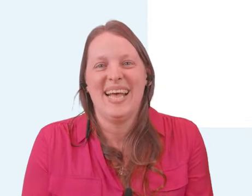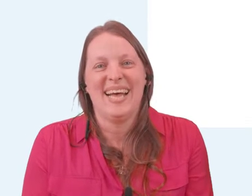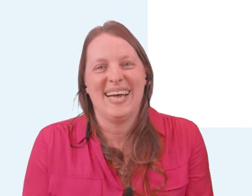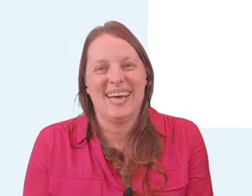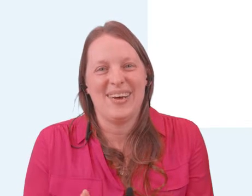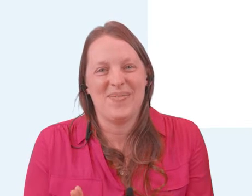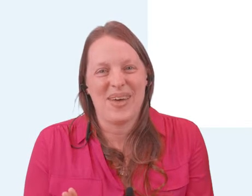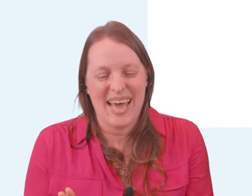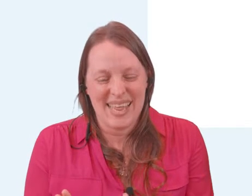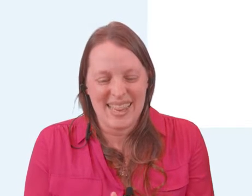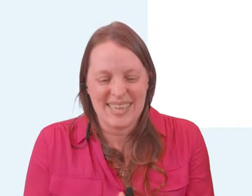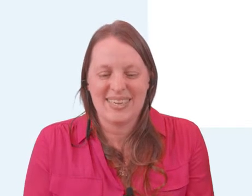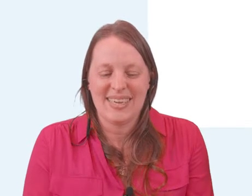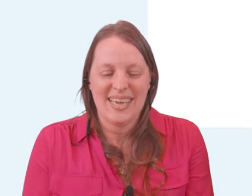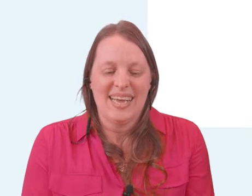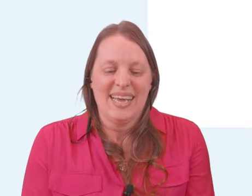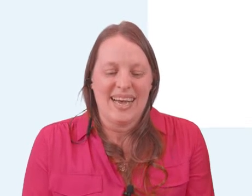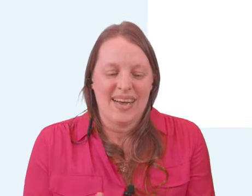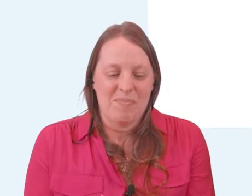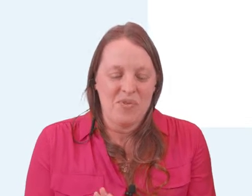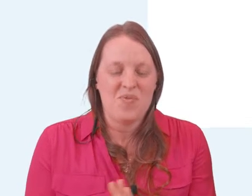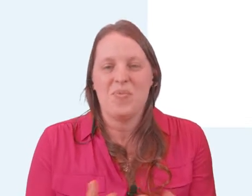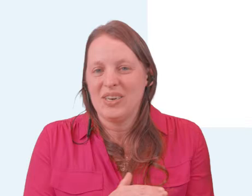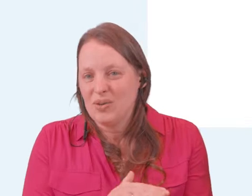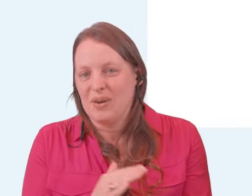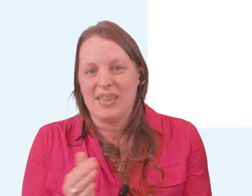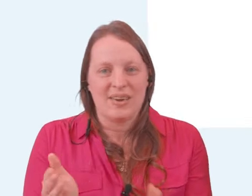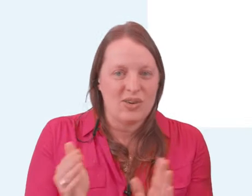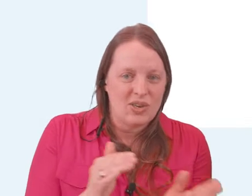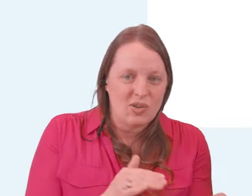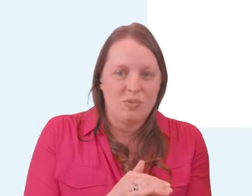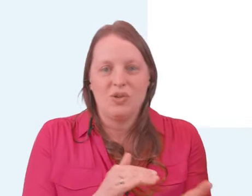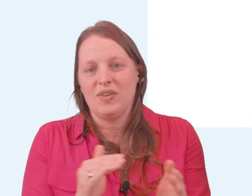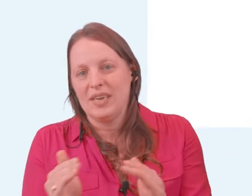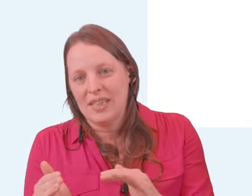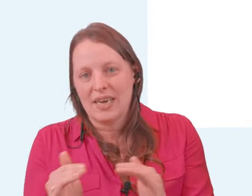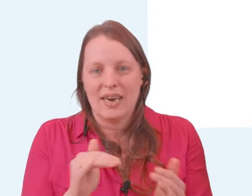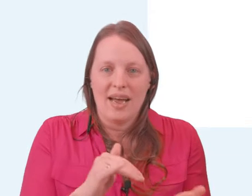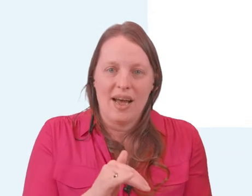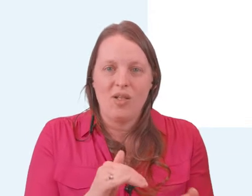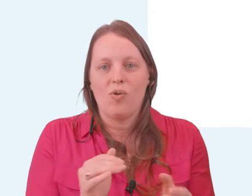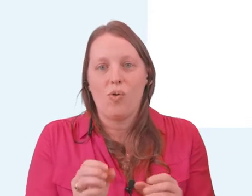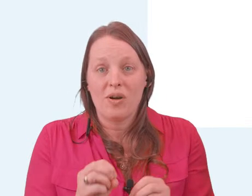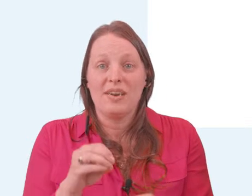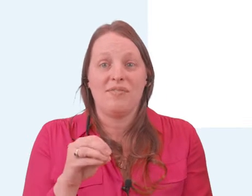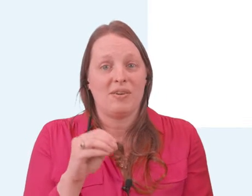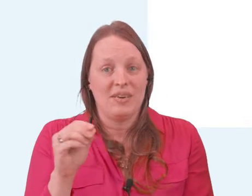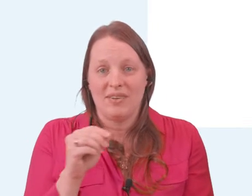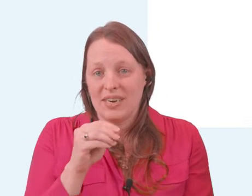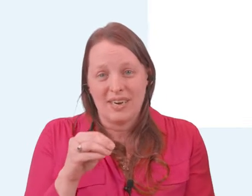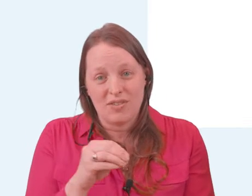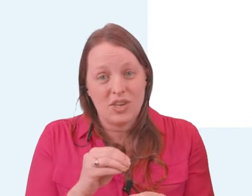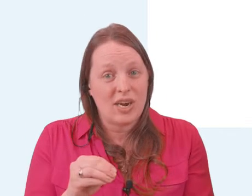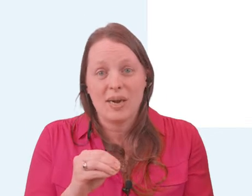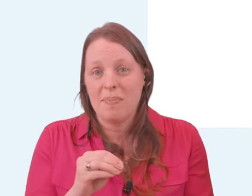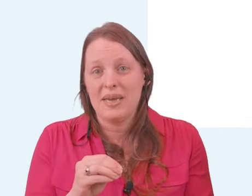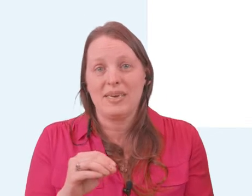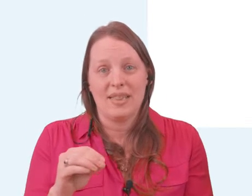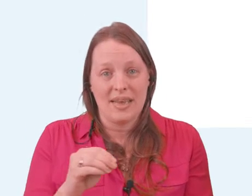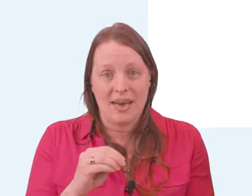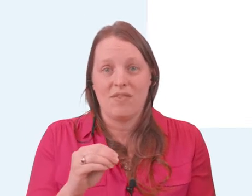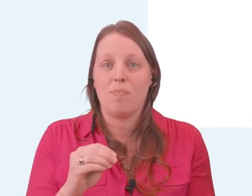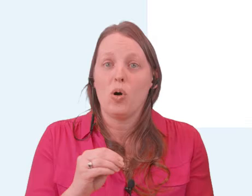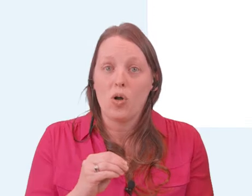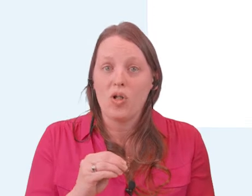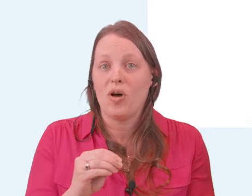be. And this movement, when the crystals move in the canal, or if they're even kind of stuck a bit